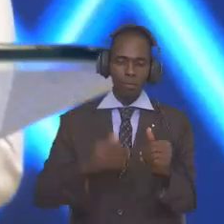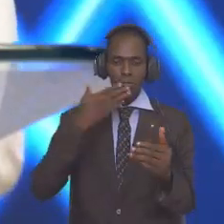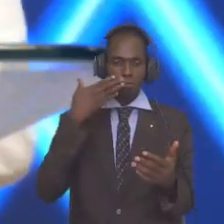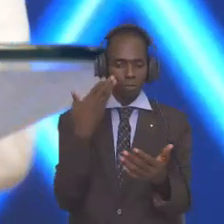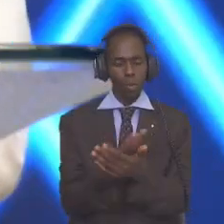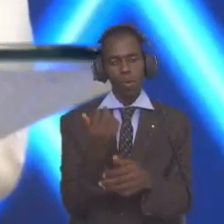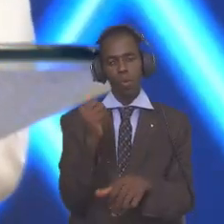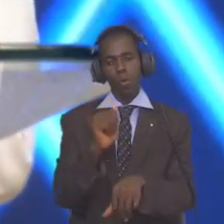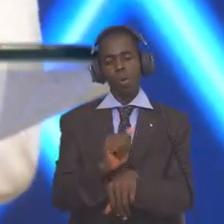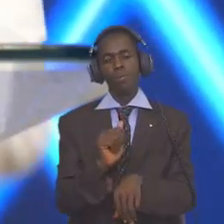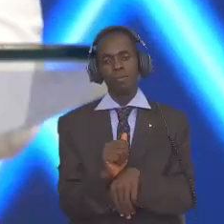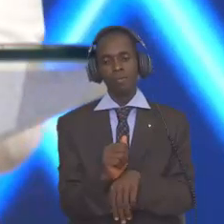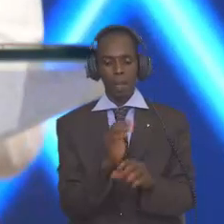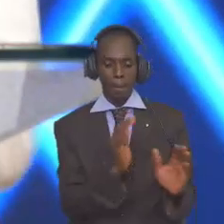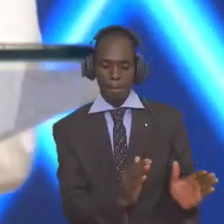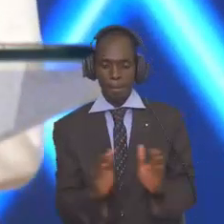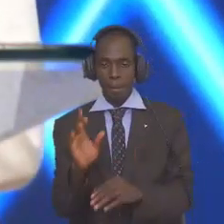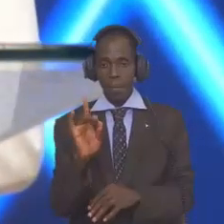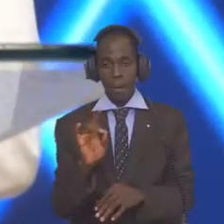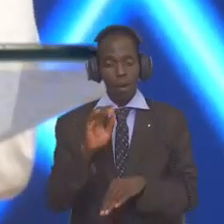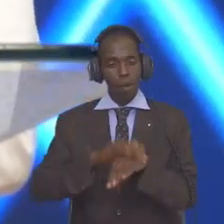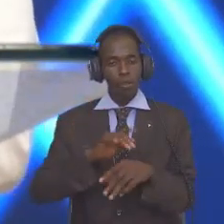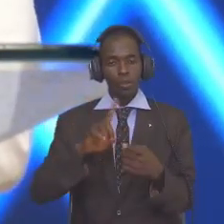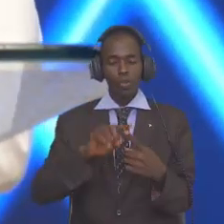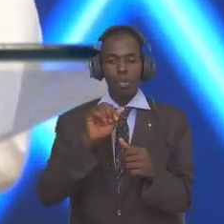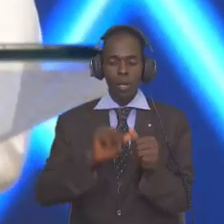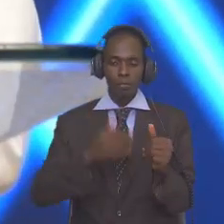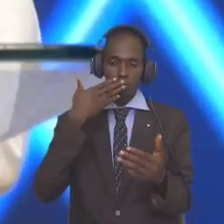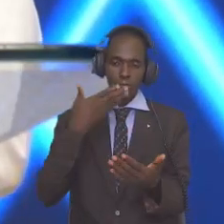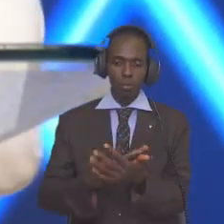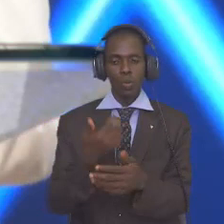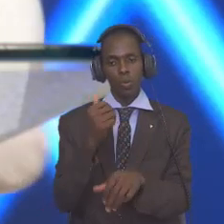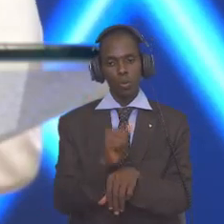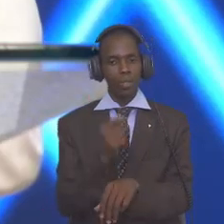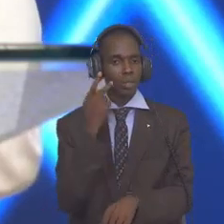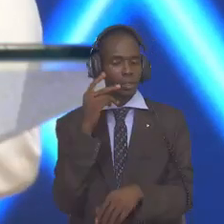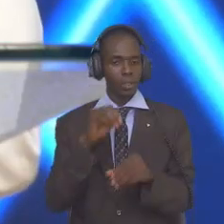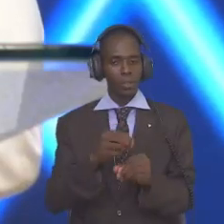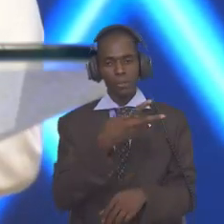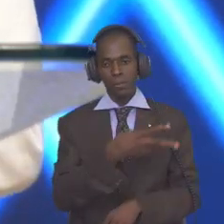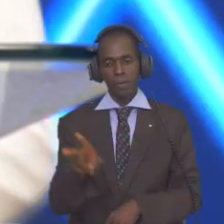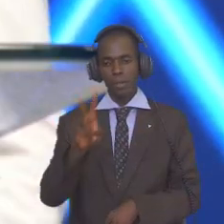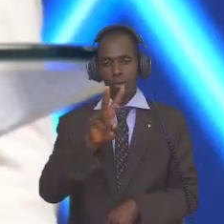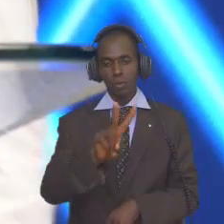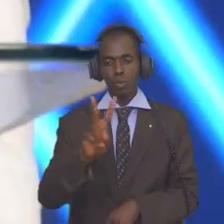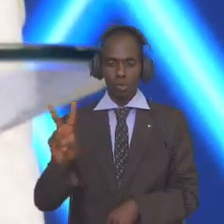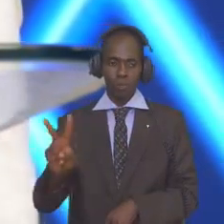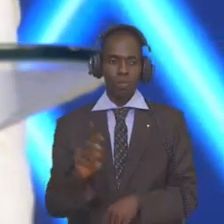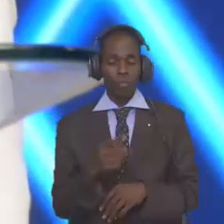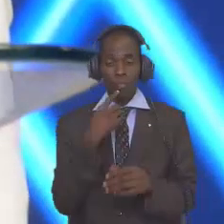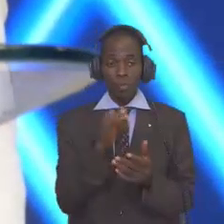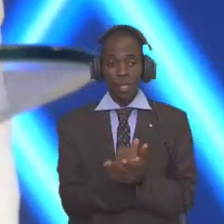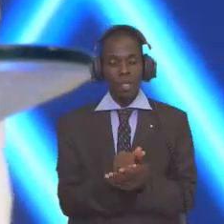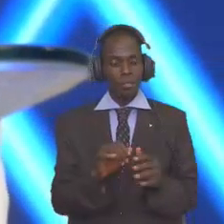good work. Prepared unto every good work. In verse 22, it says, flee